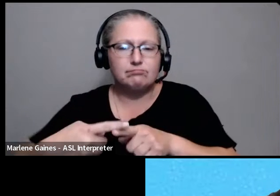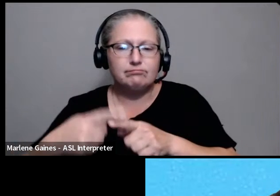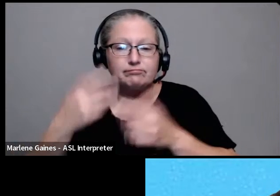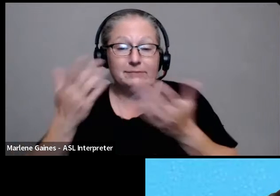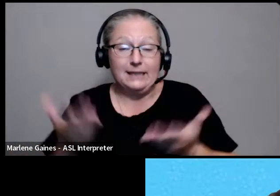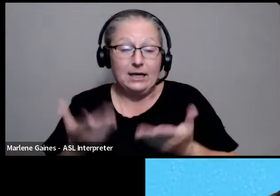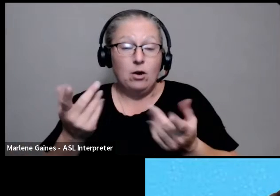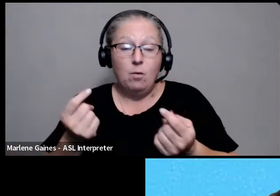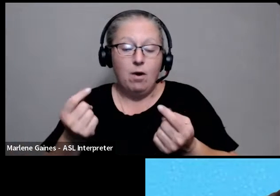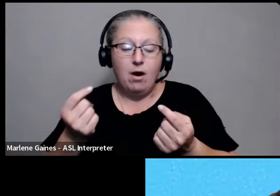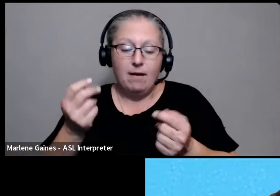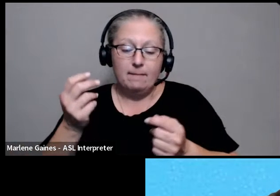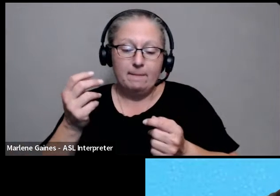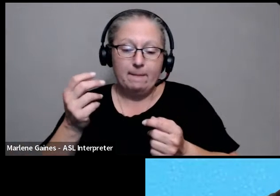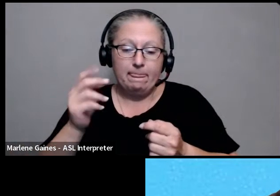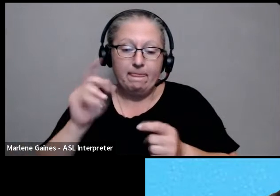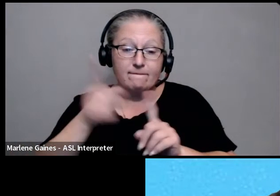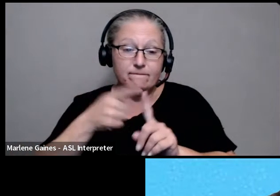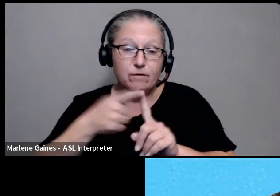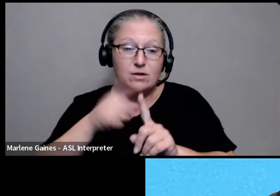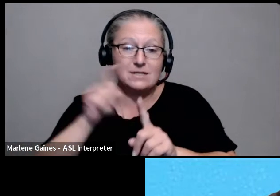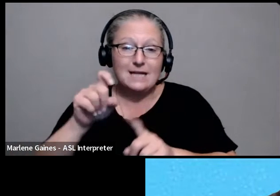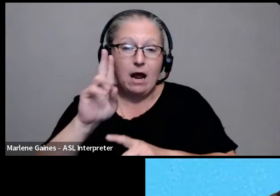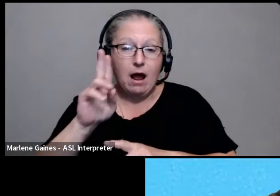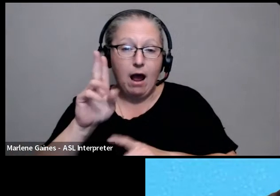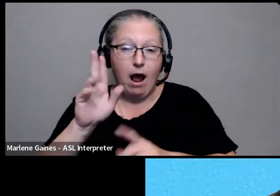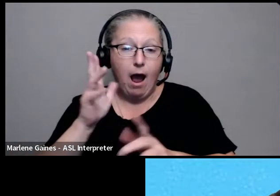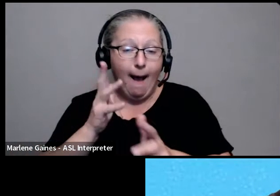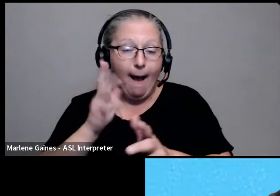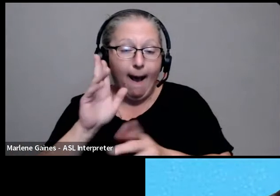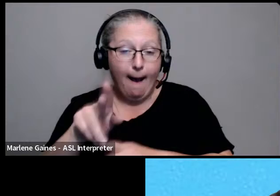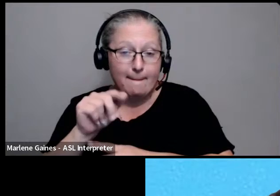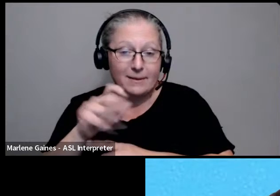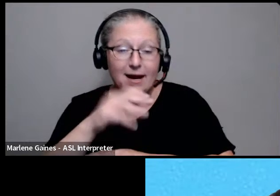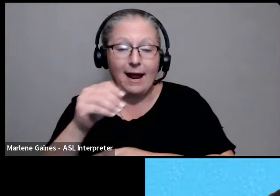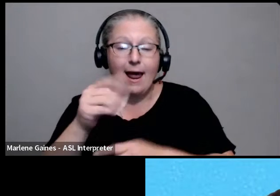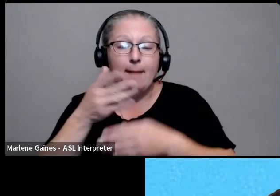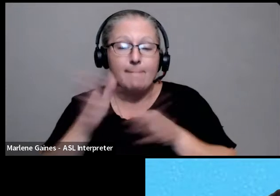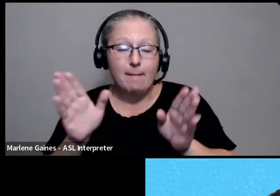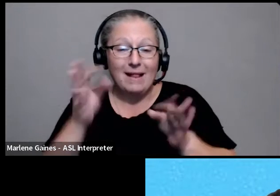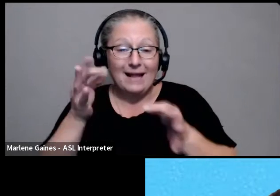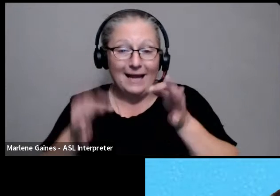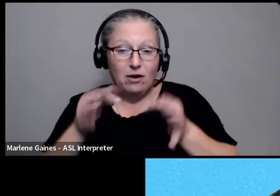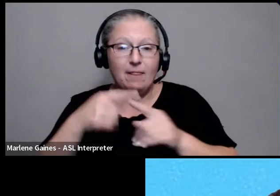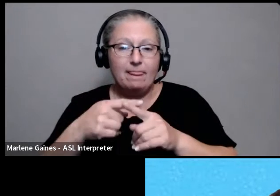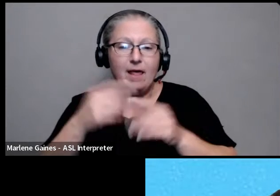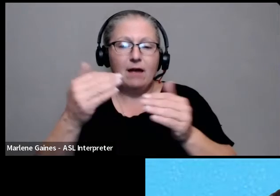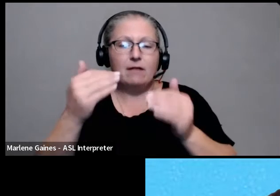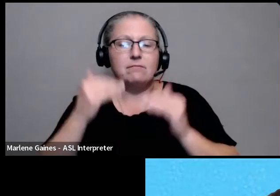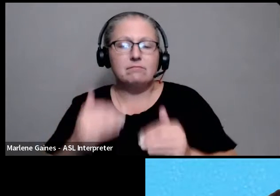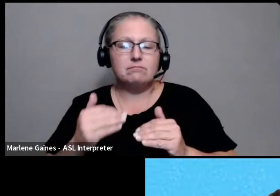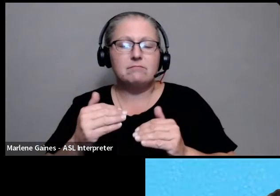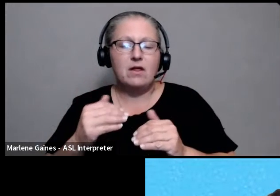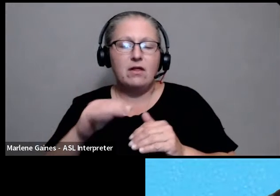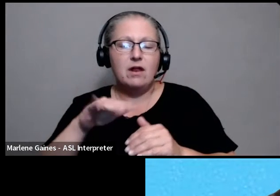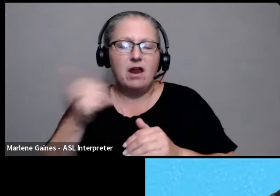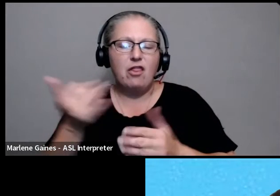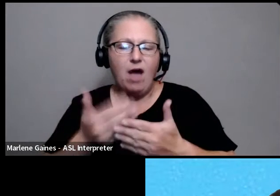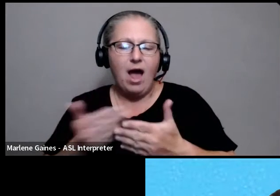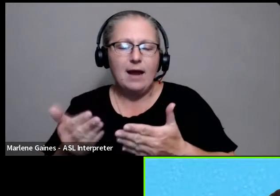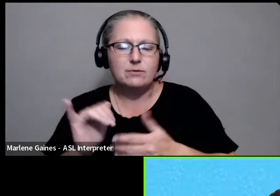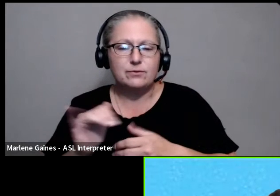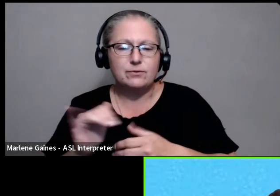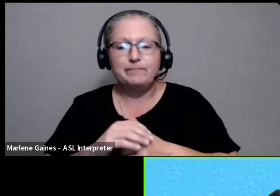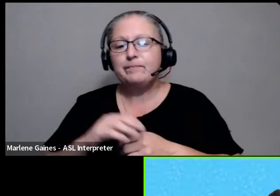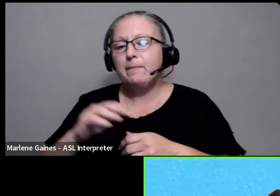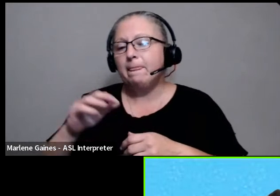first update and have the public hearing, and then we'll have another item after that. Okay,